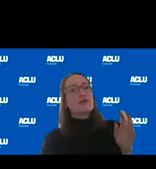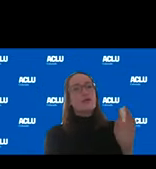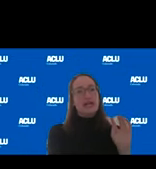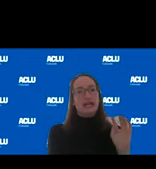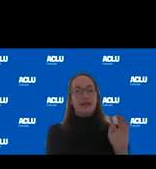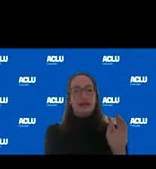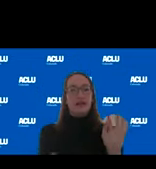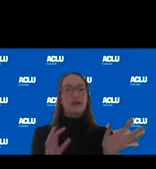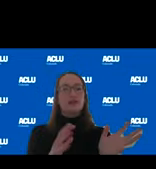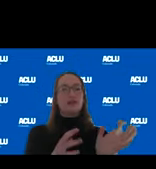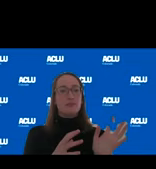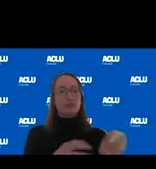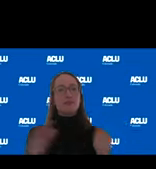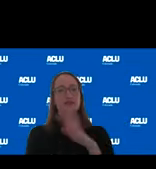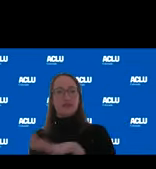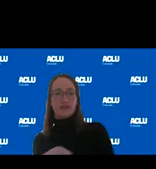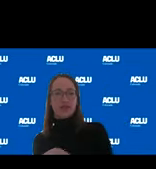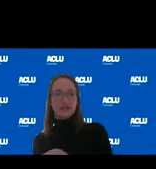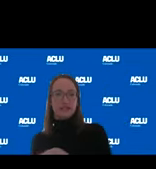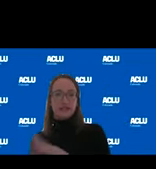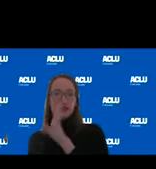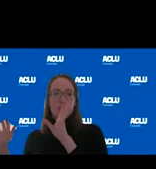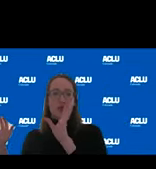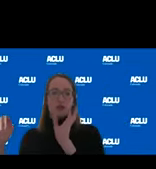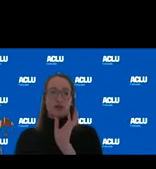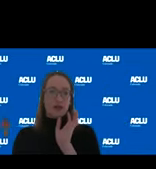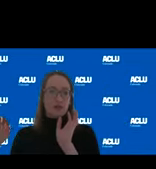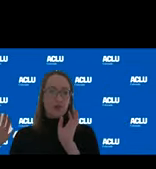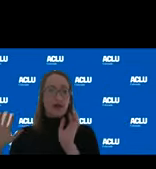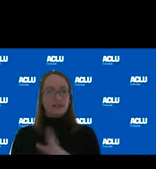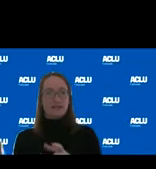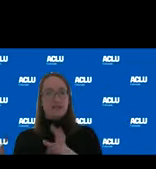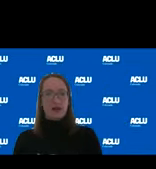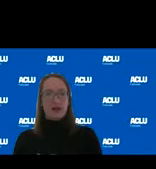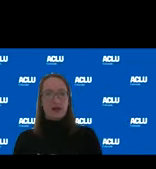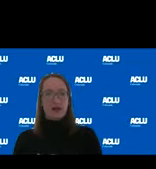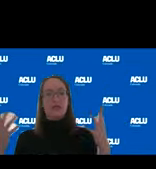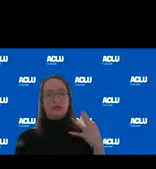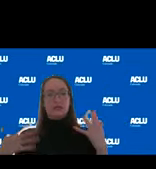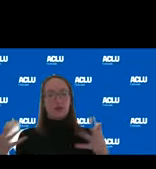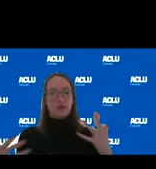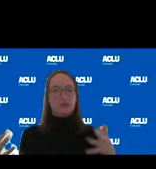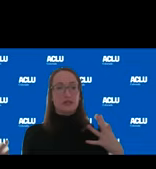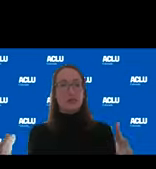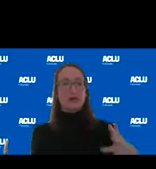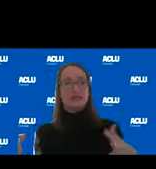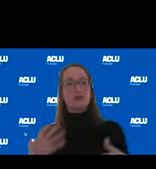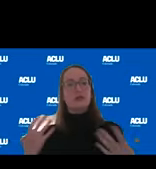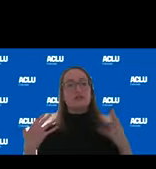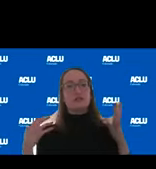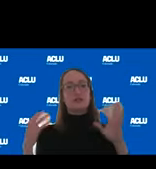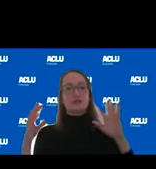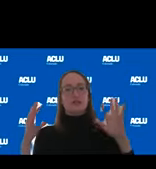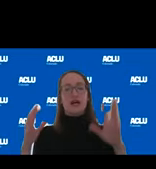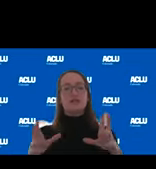about the way that the pandemic is affecting our access to the ballot, let's go over some goals really quickly. So the